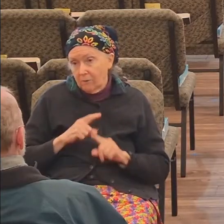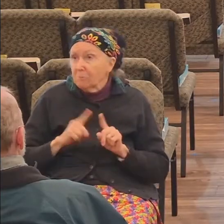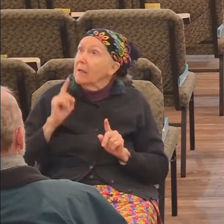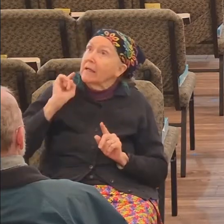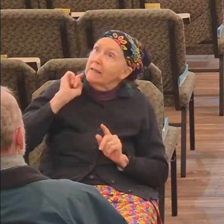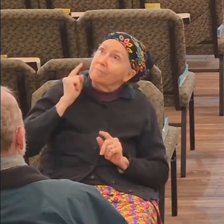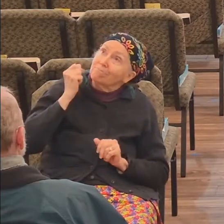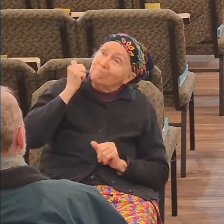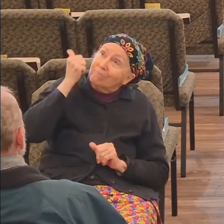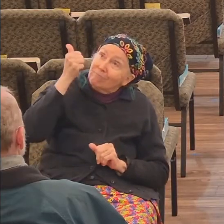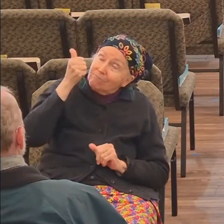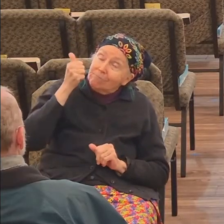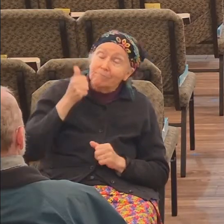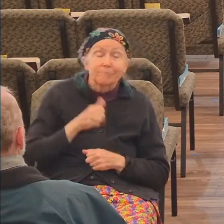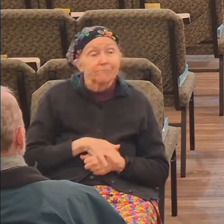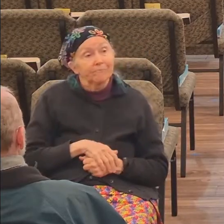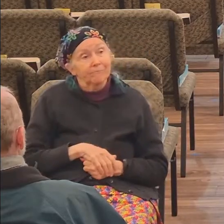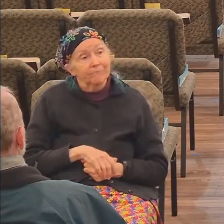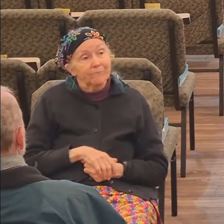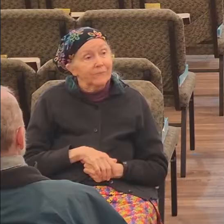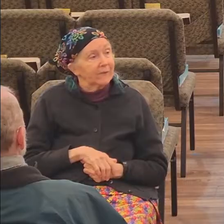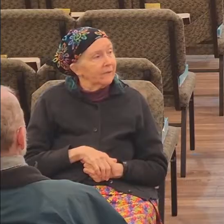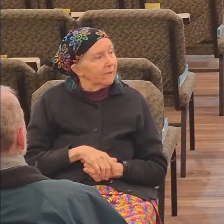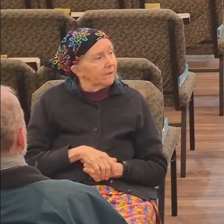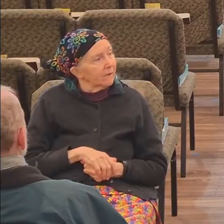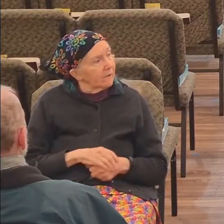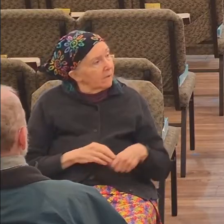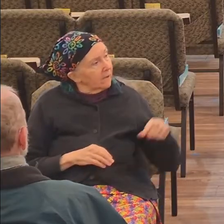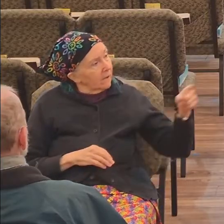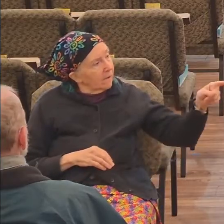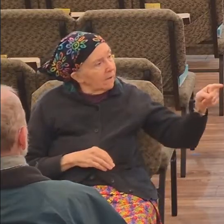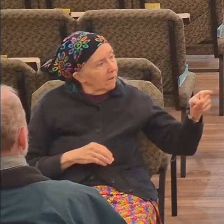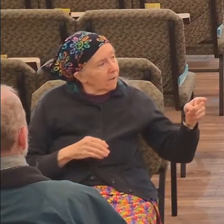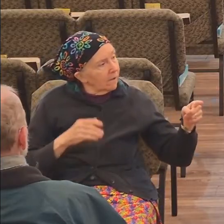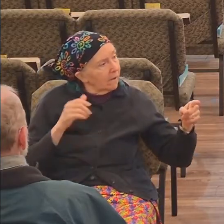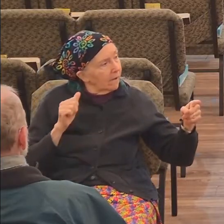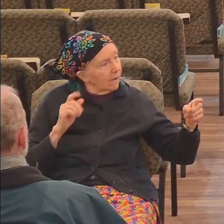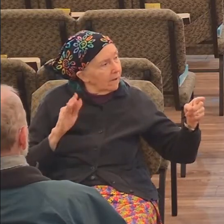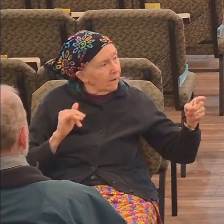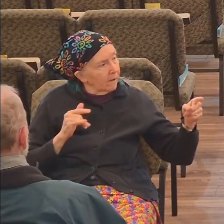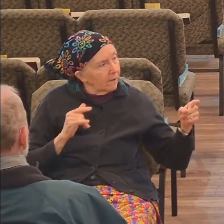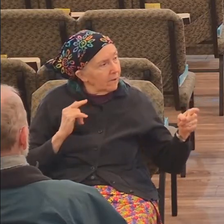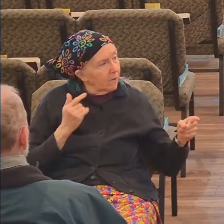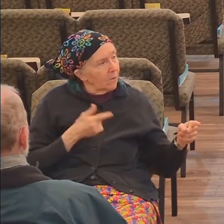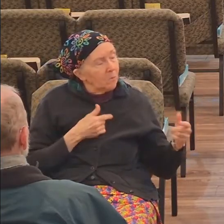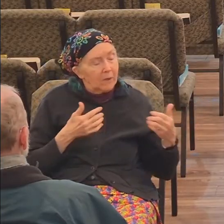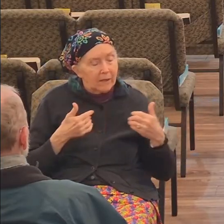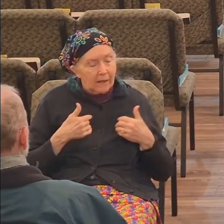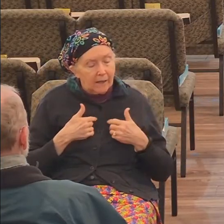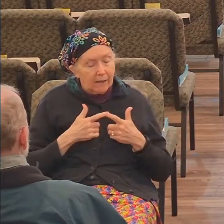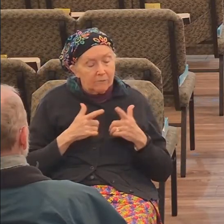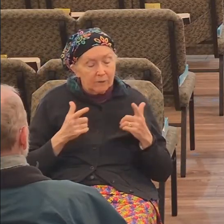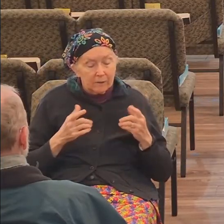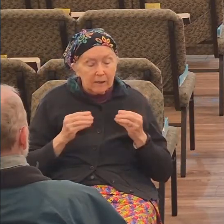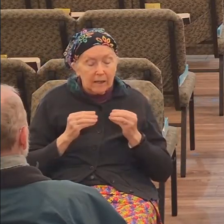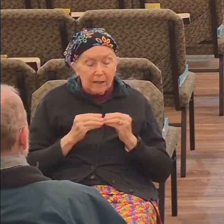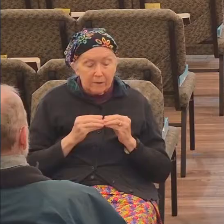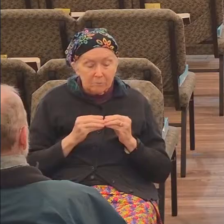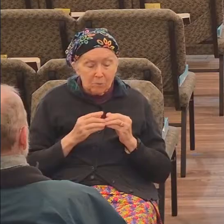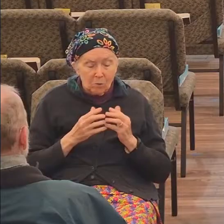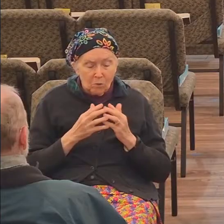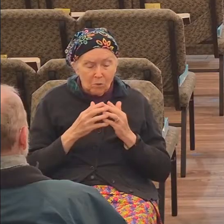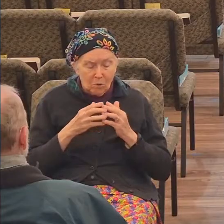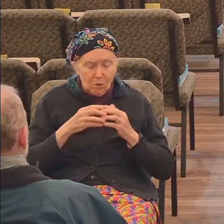Okay. Anybody else? Abby? I think it's a lot more broken on this idea of family in our culture.